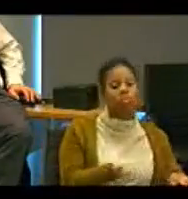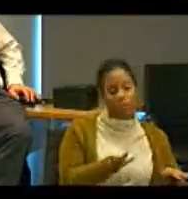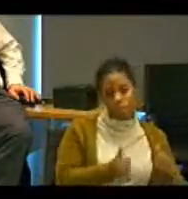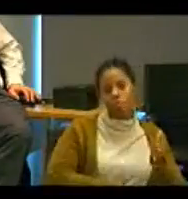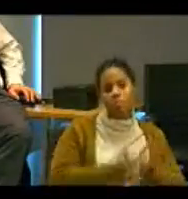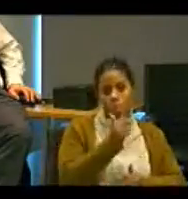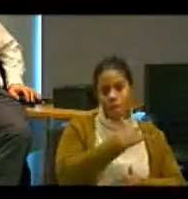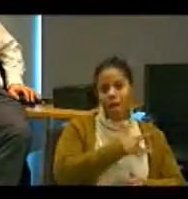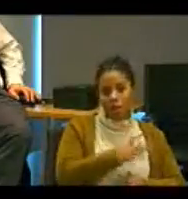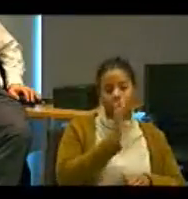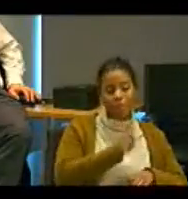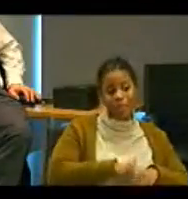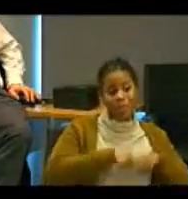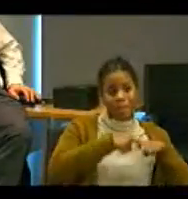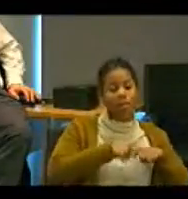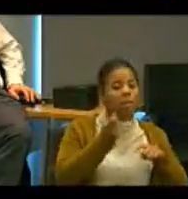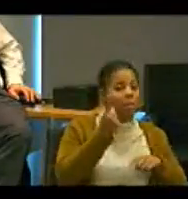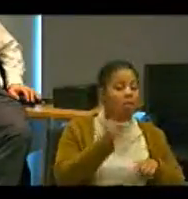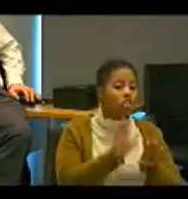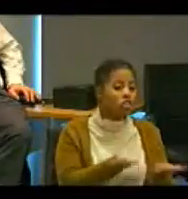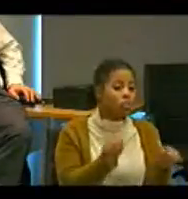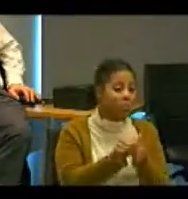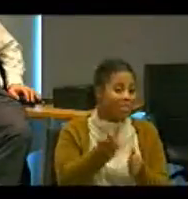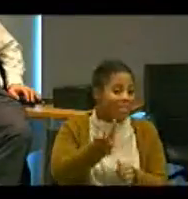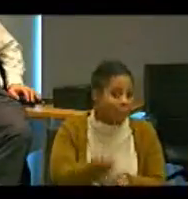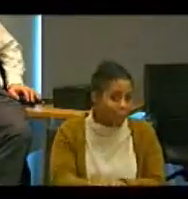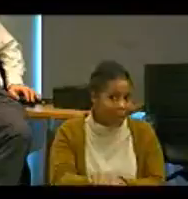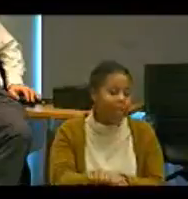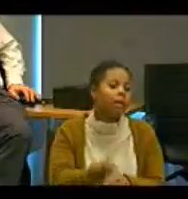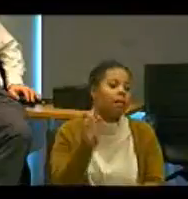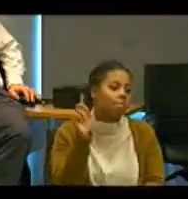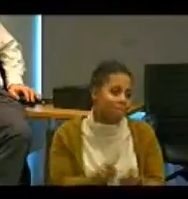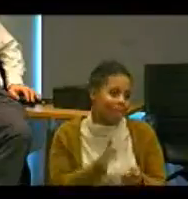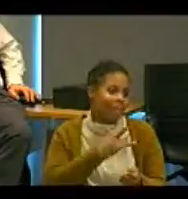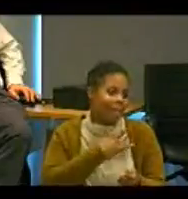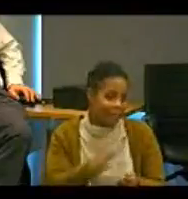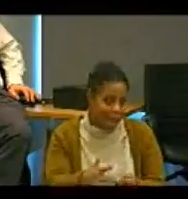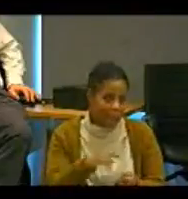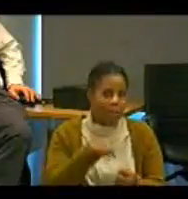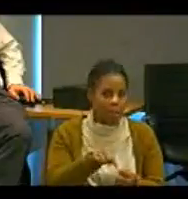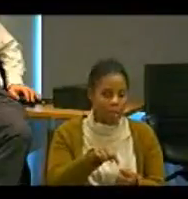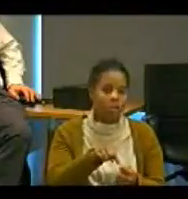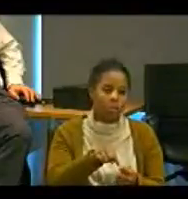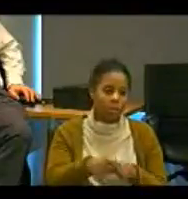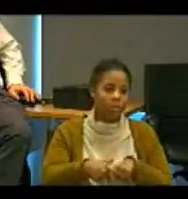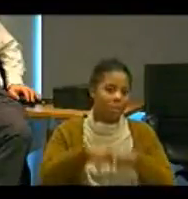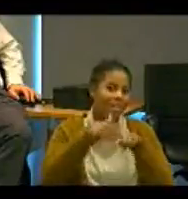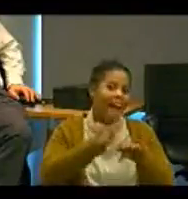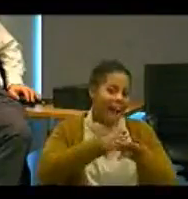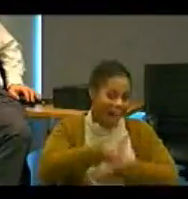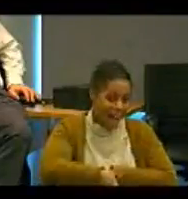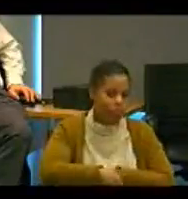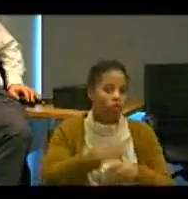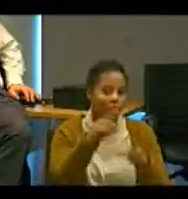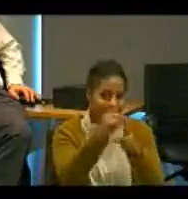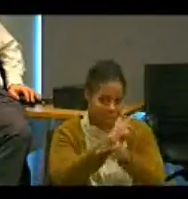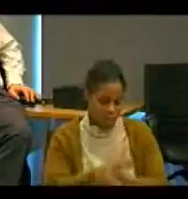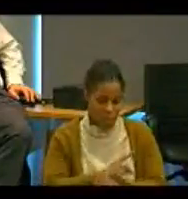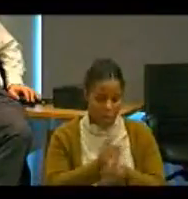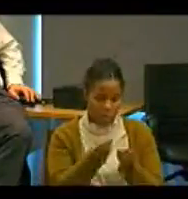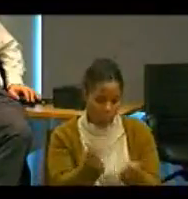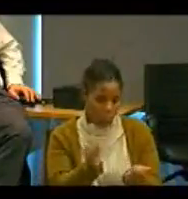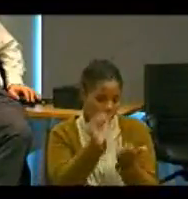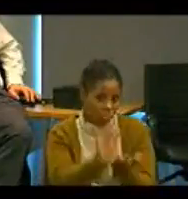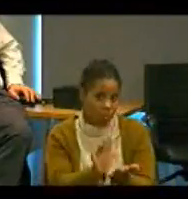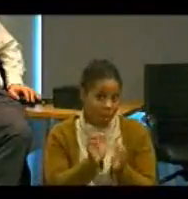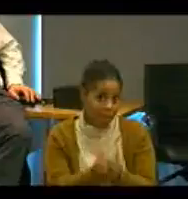but children with disabilities don't seem to be more likely to be suspended after accounting for potential confounds, and we see that same finding in regards to the